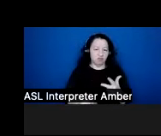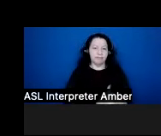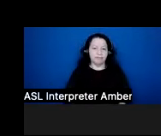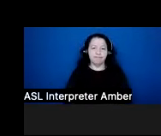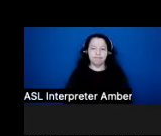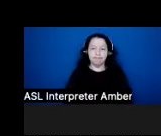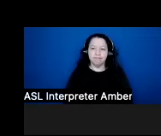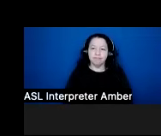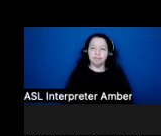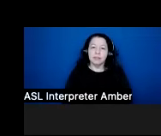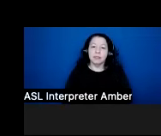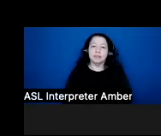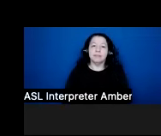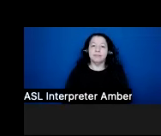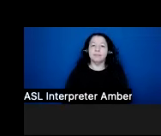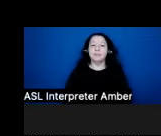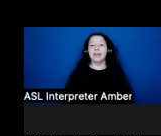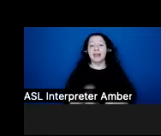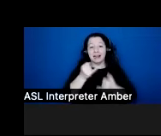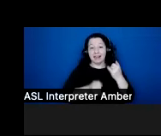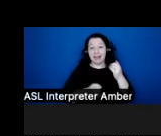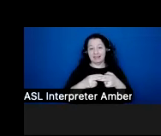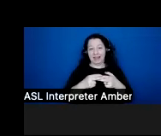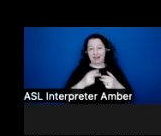And then last slide, please, Deb.